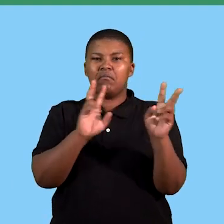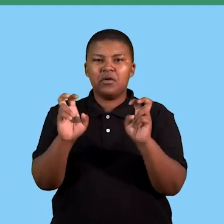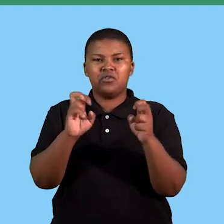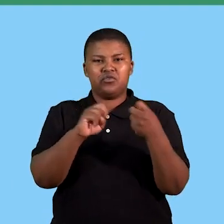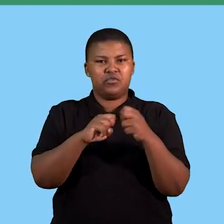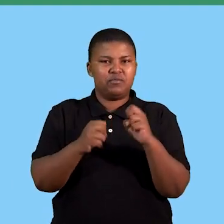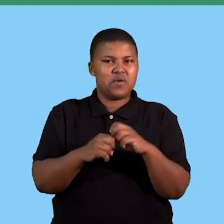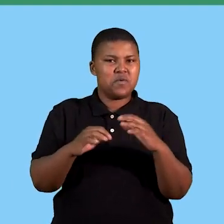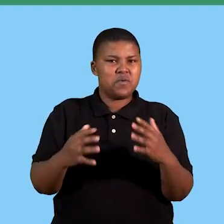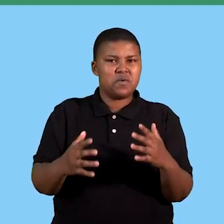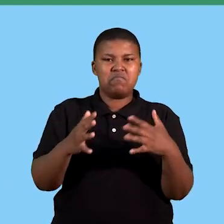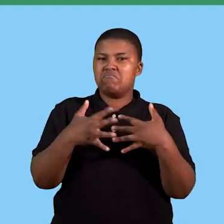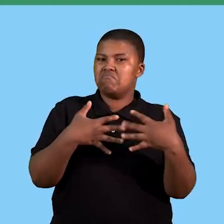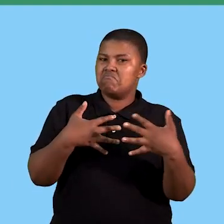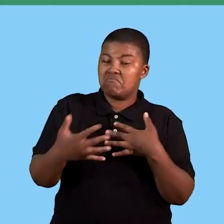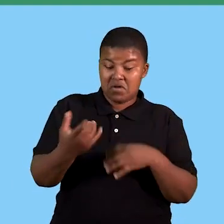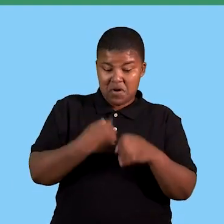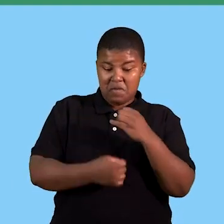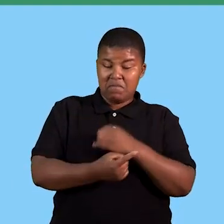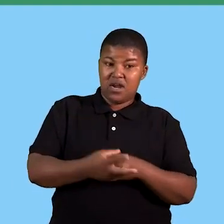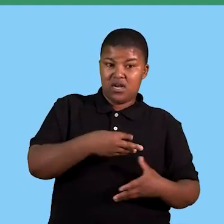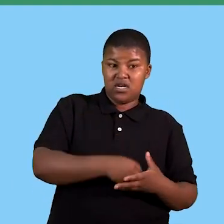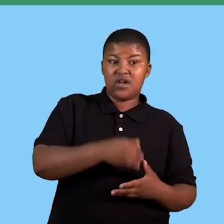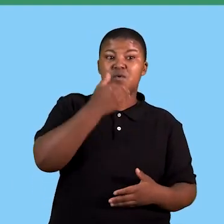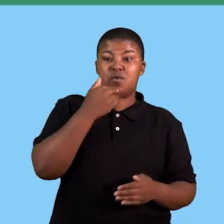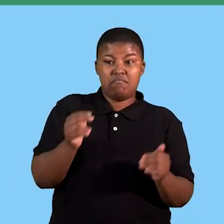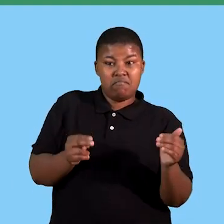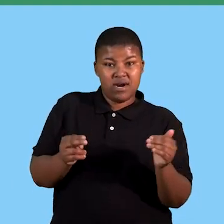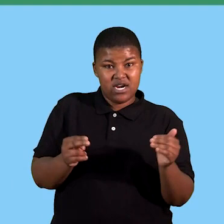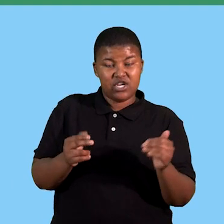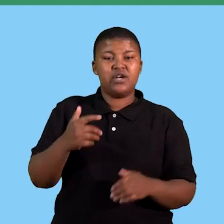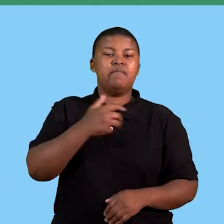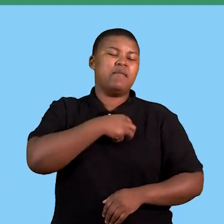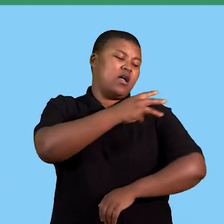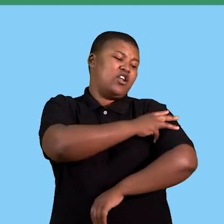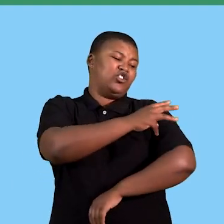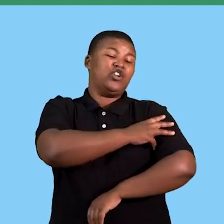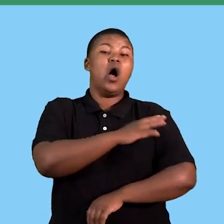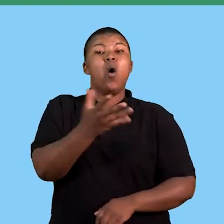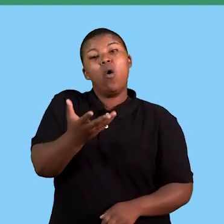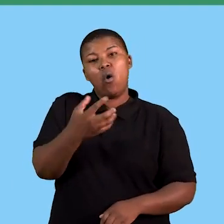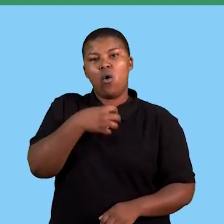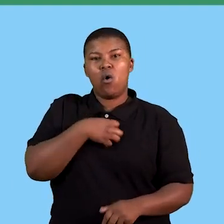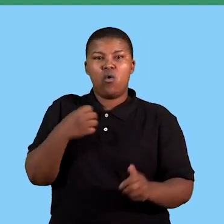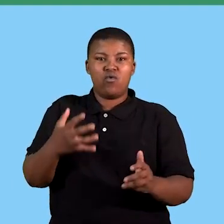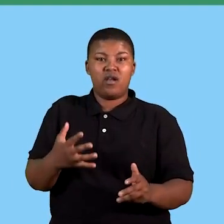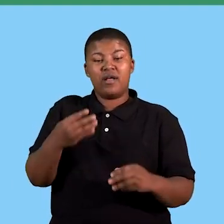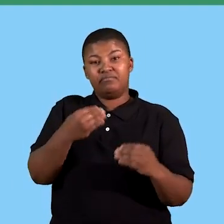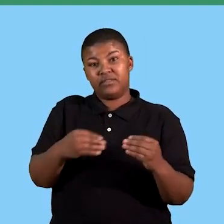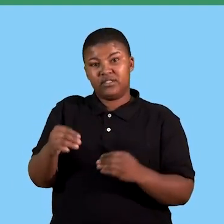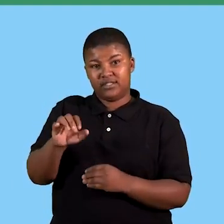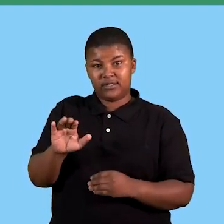managed by our managers and our owners. Right, so that